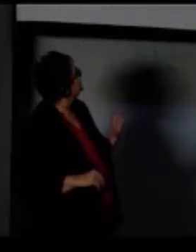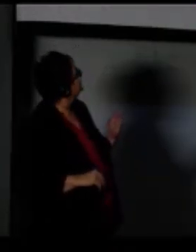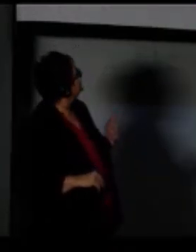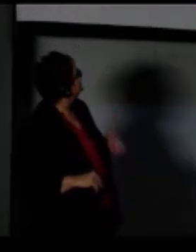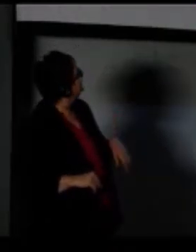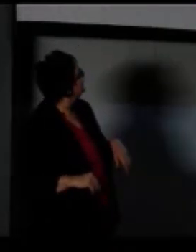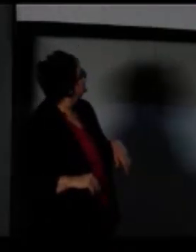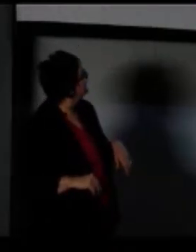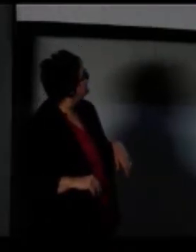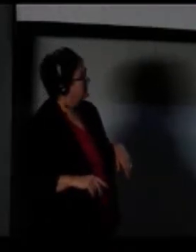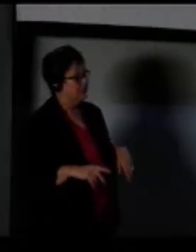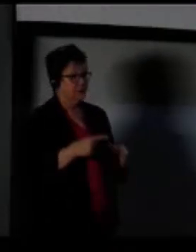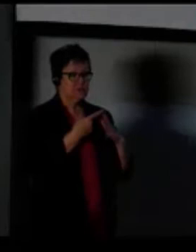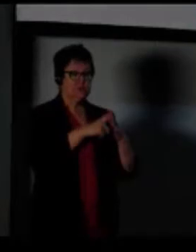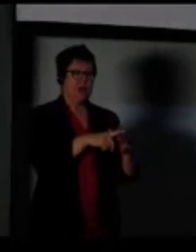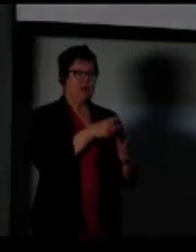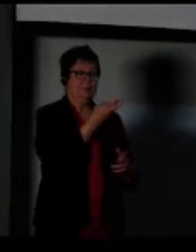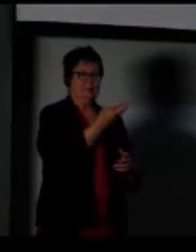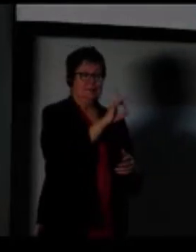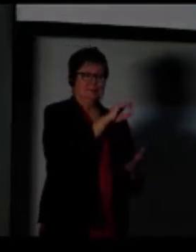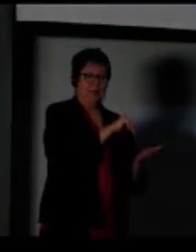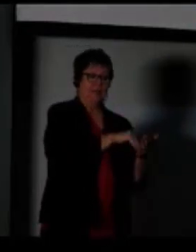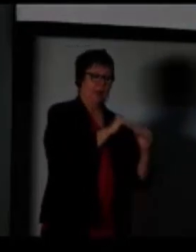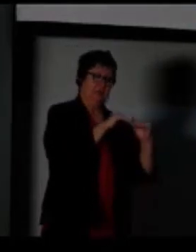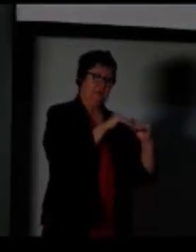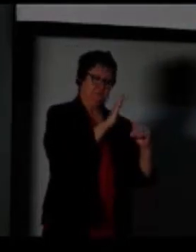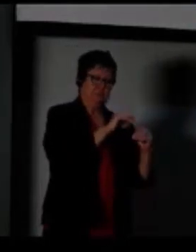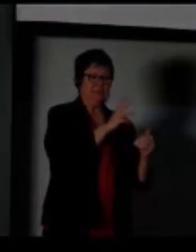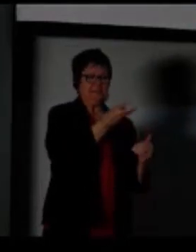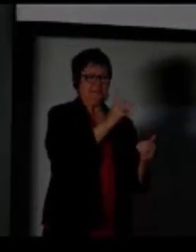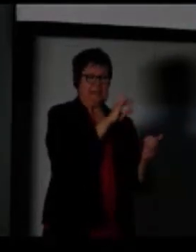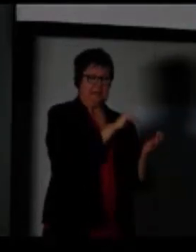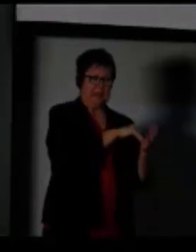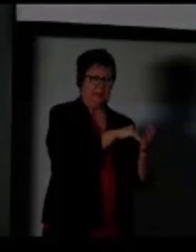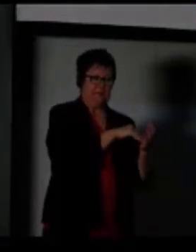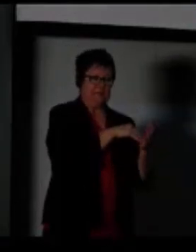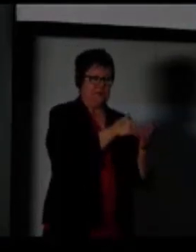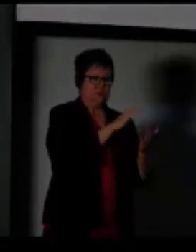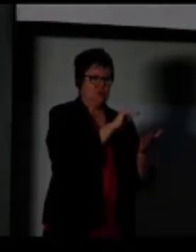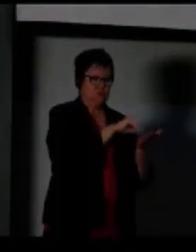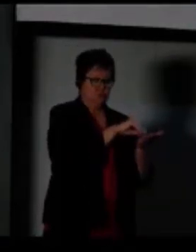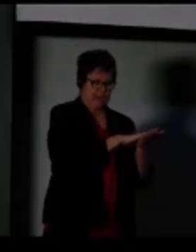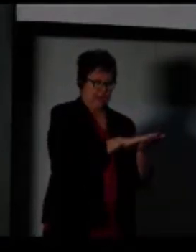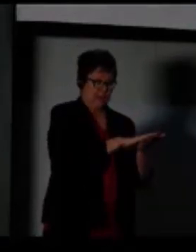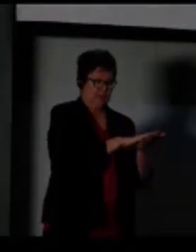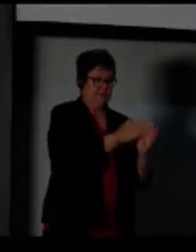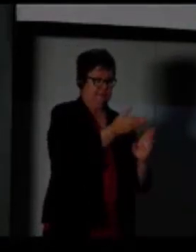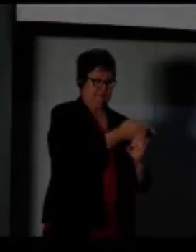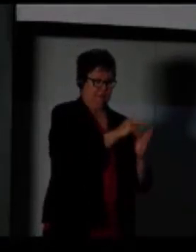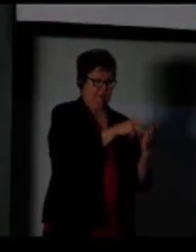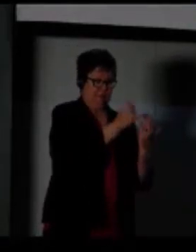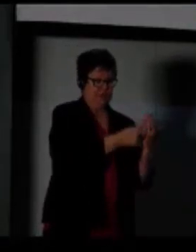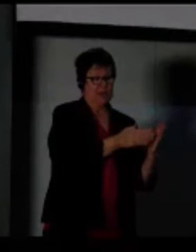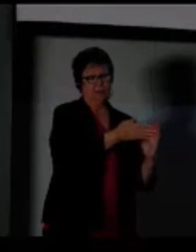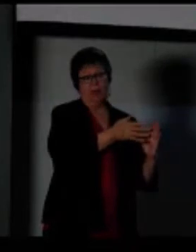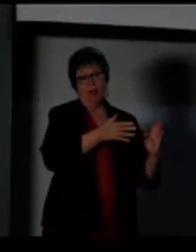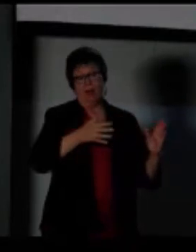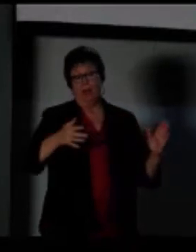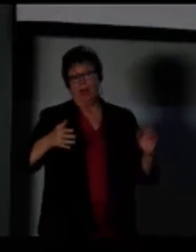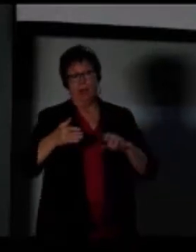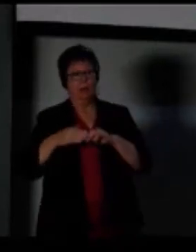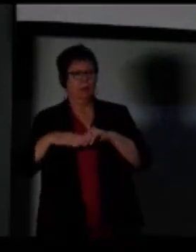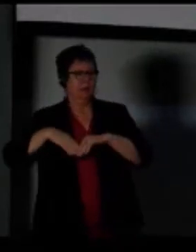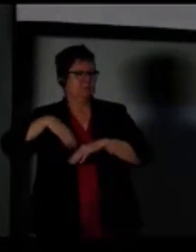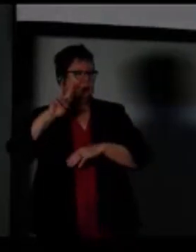with 68,000, a little over 68,000 records before the project, and then ended up with well